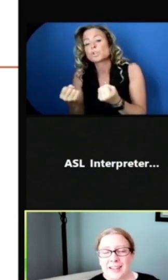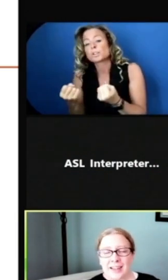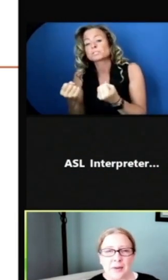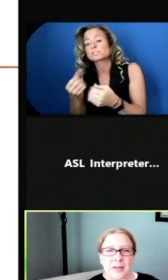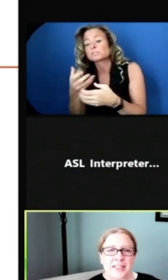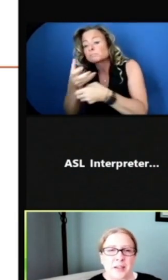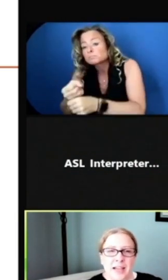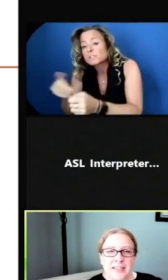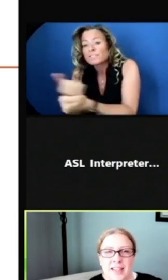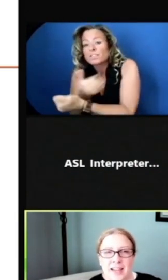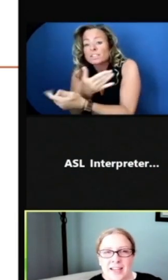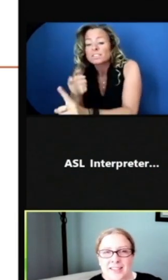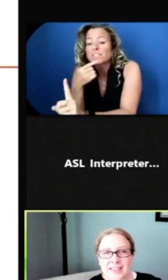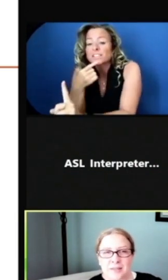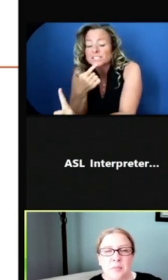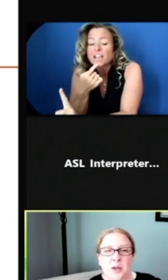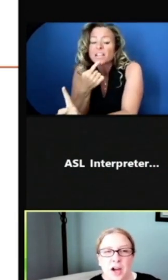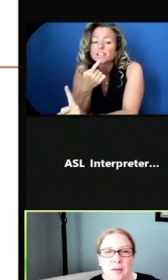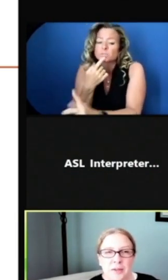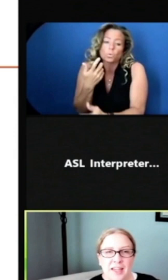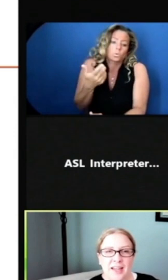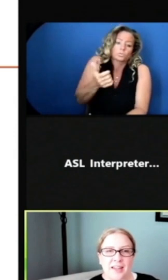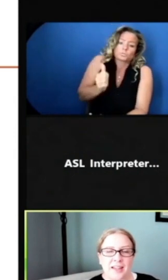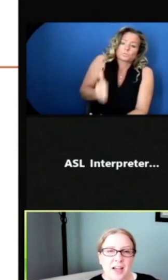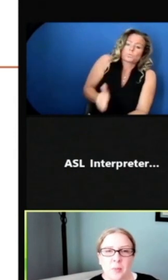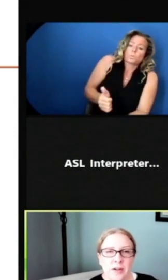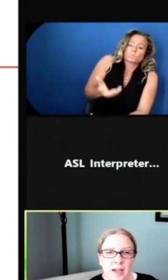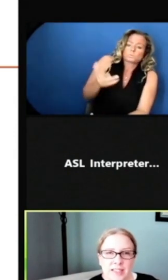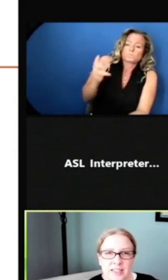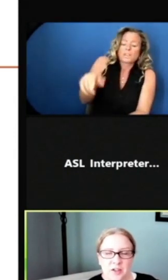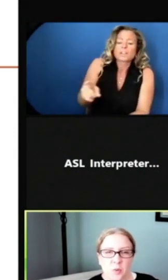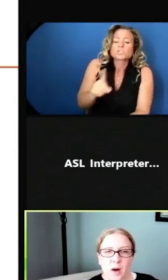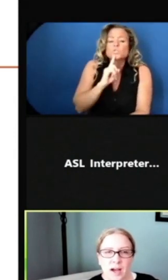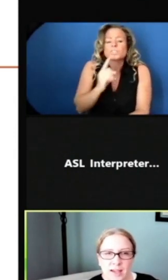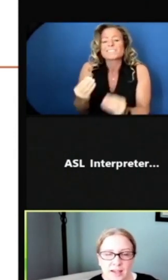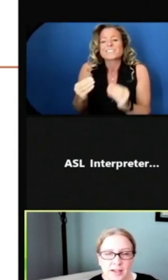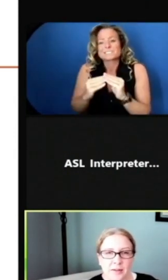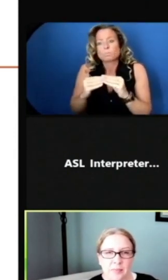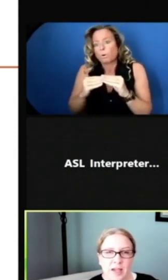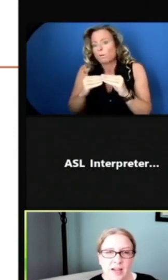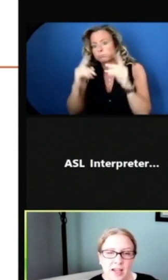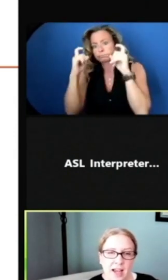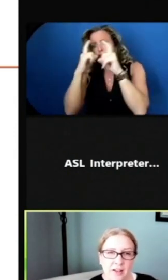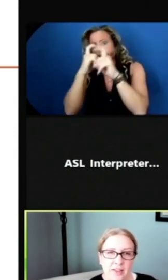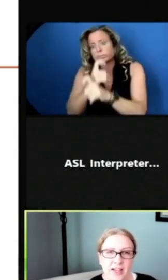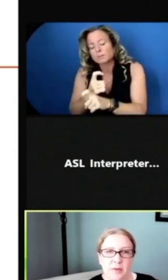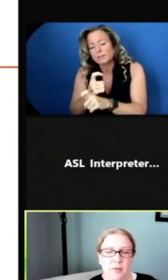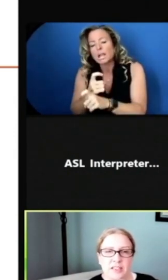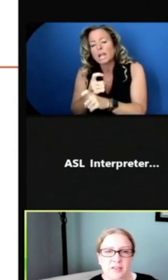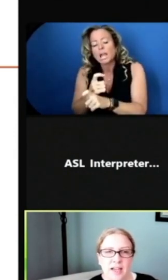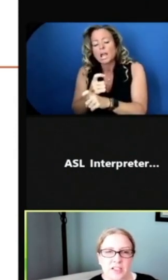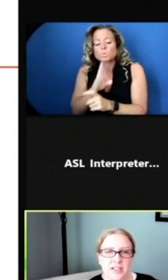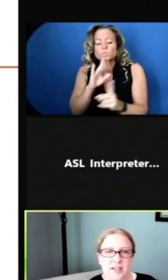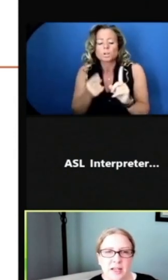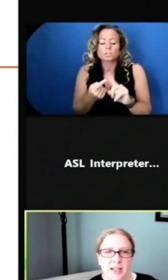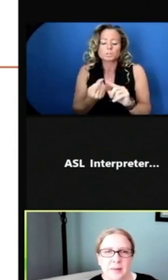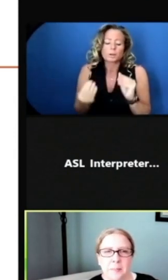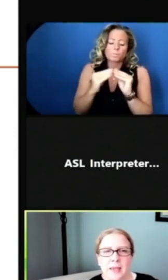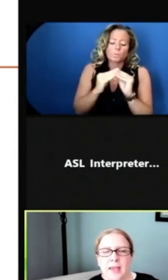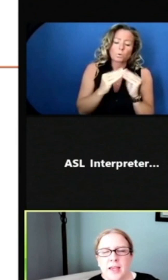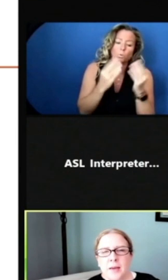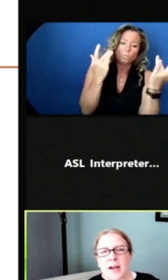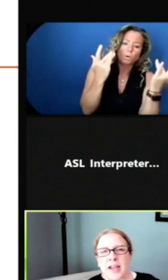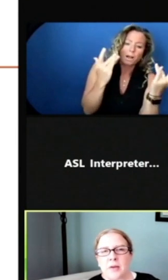can't. And so that gets more complicated, and we'll get into why and how that can be rectified in just a